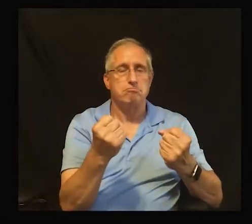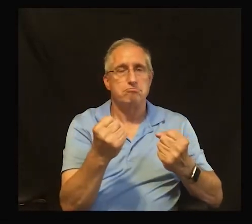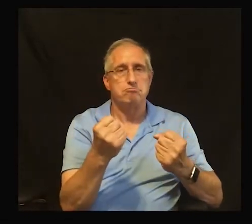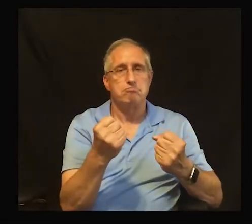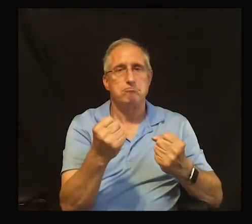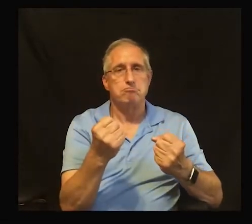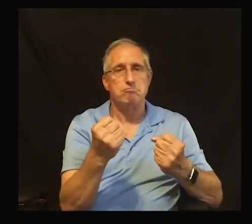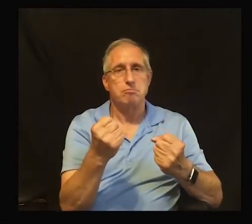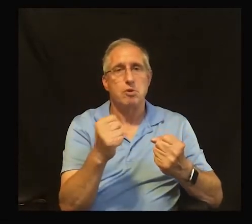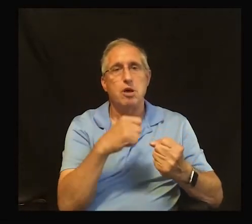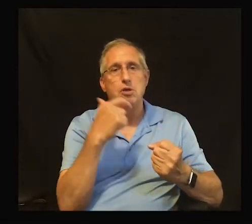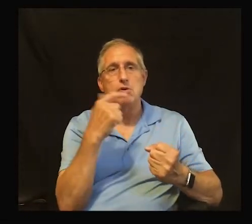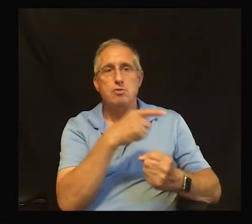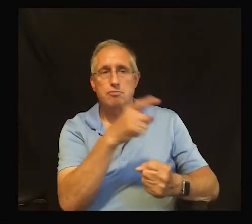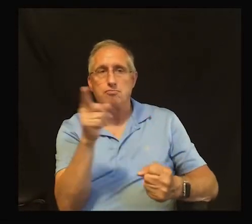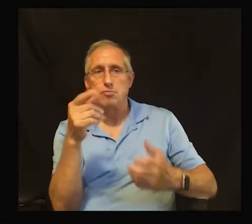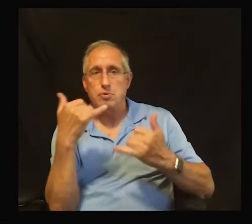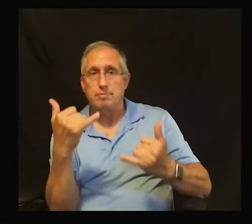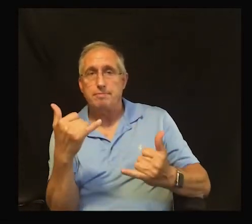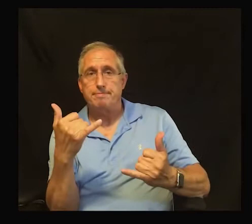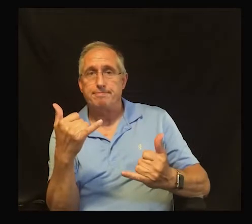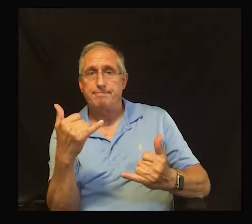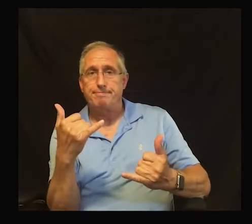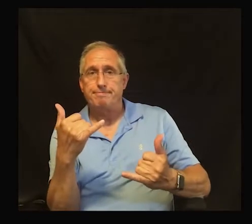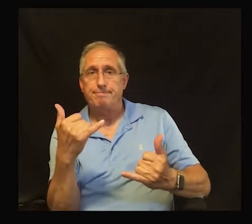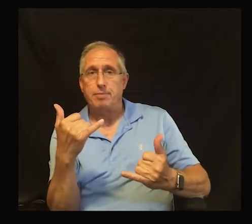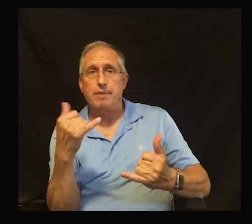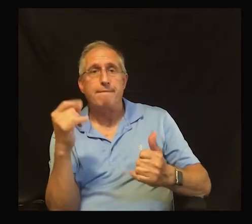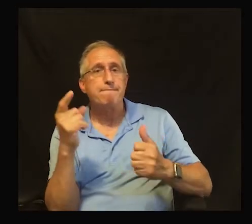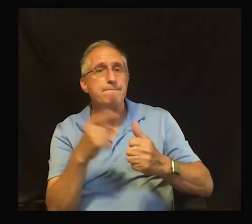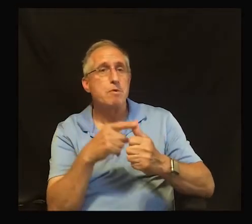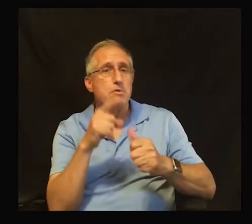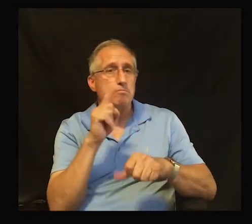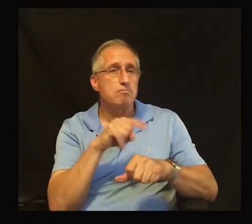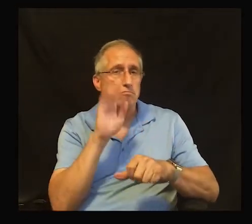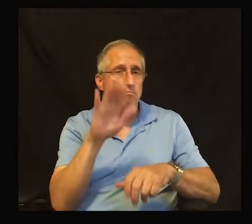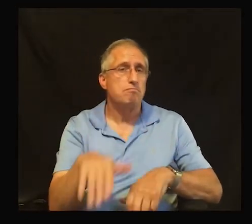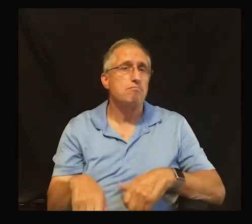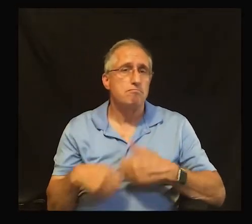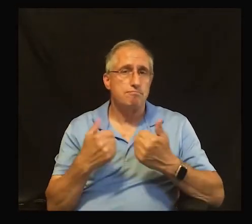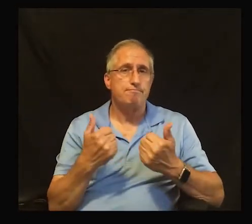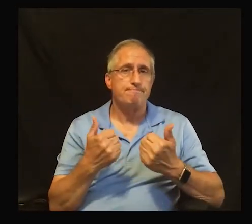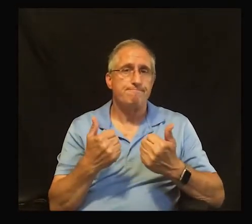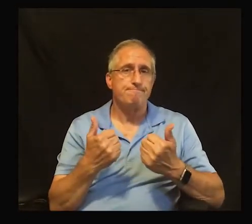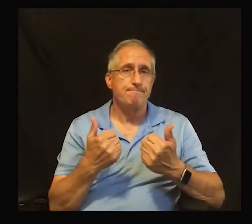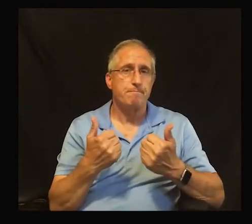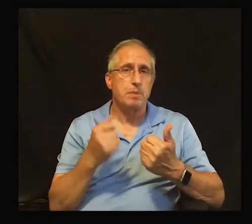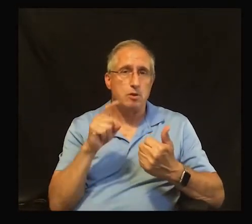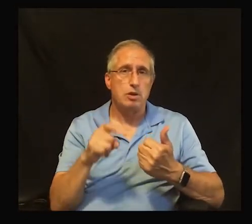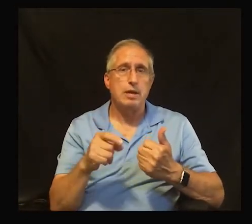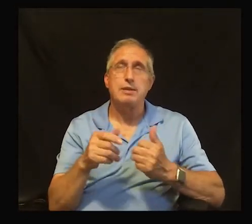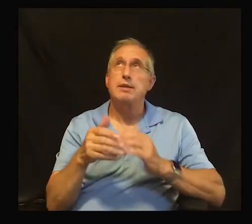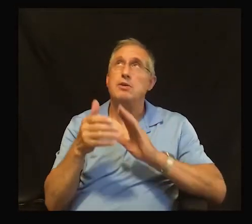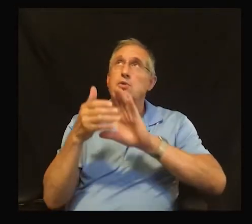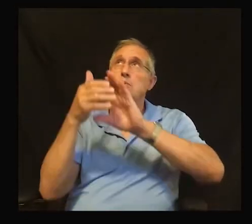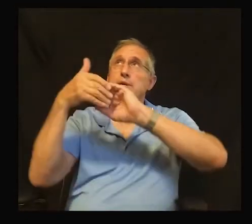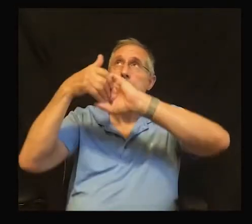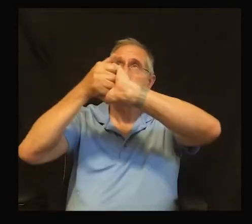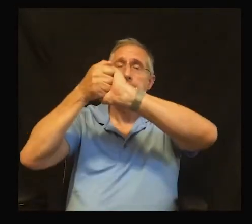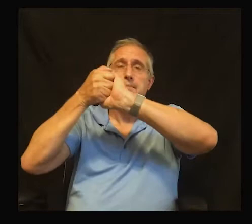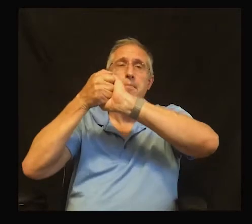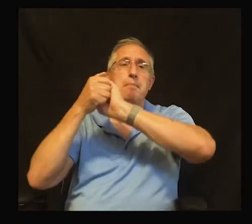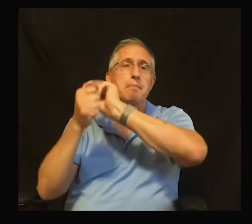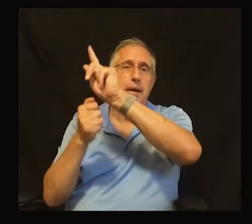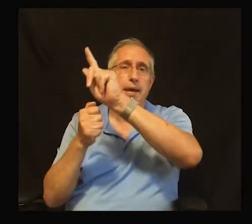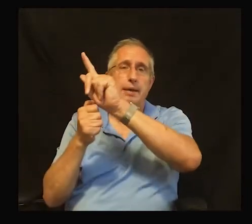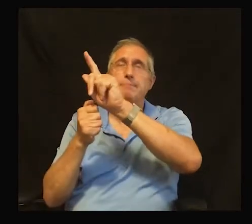strength. For others of you today, for the first time in your life, you need to squeeze his